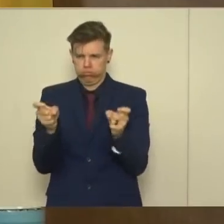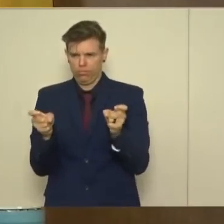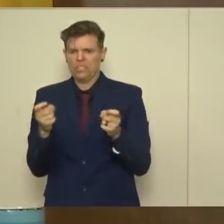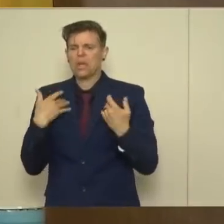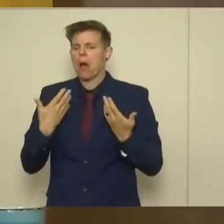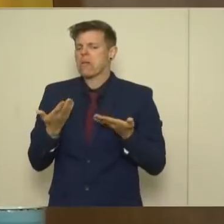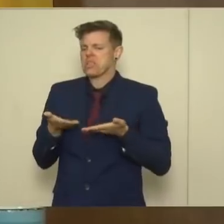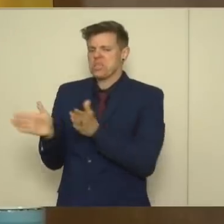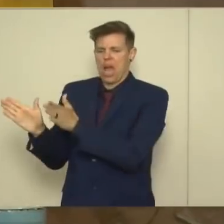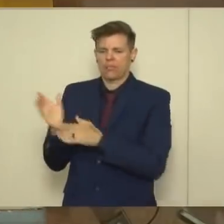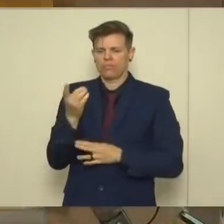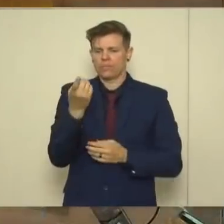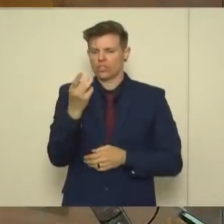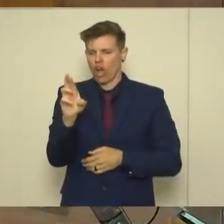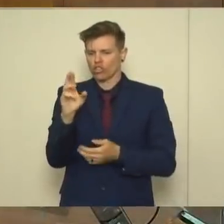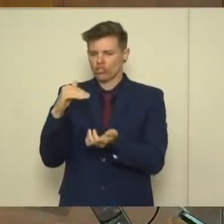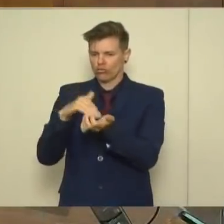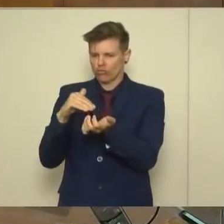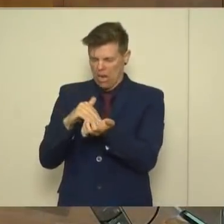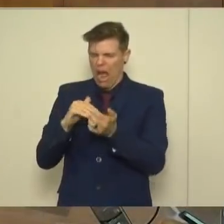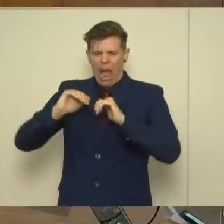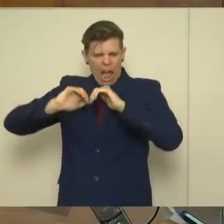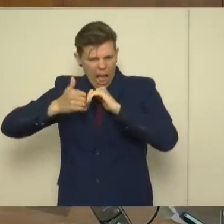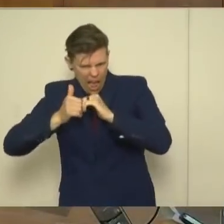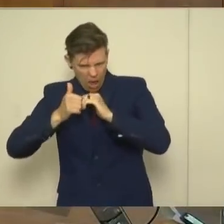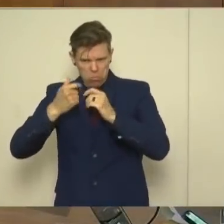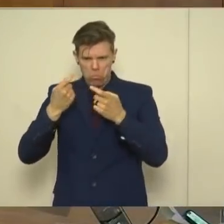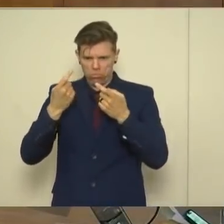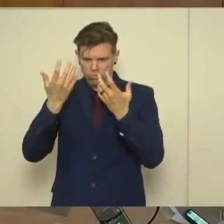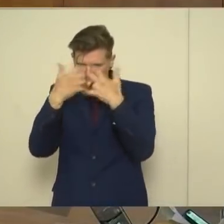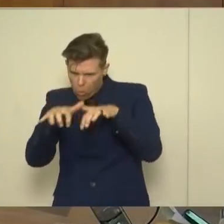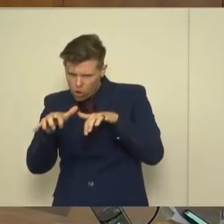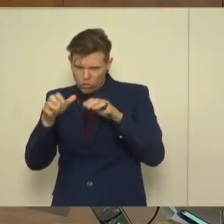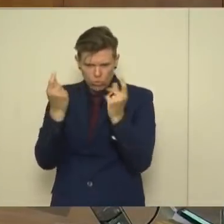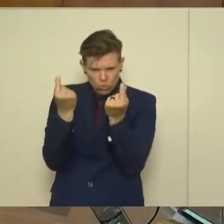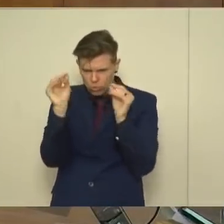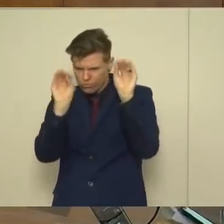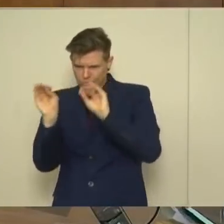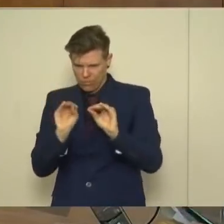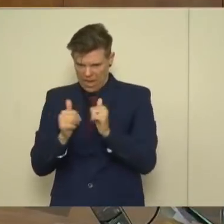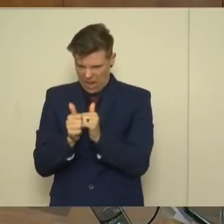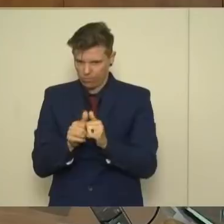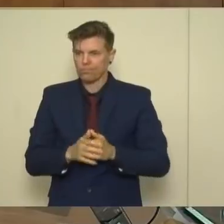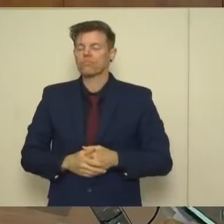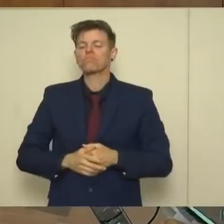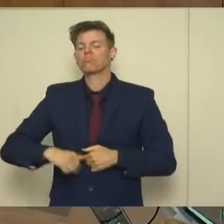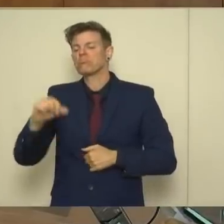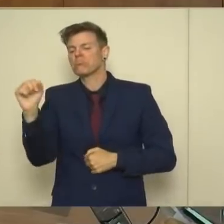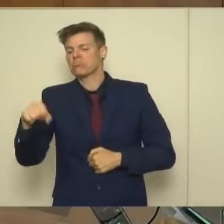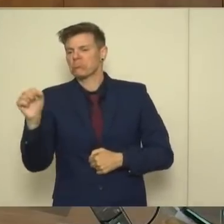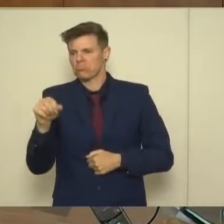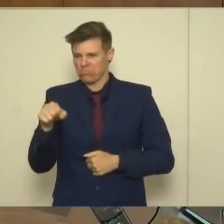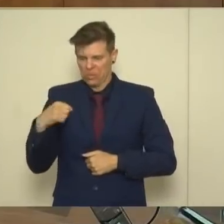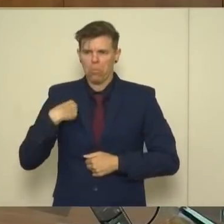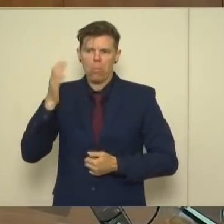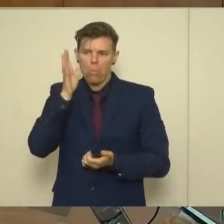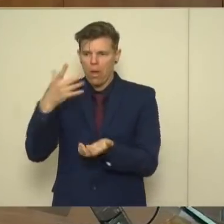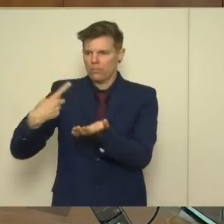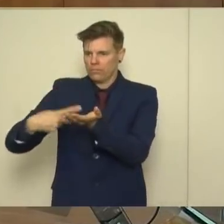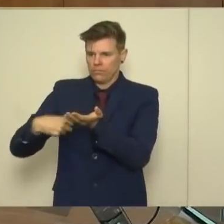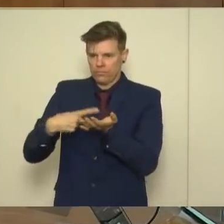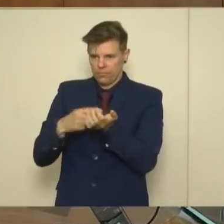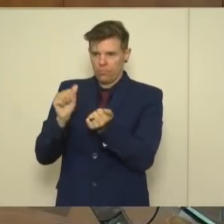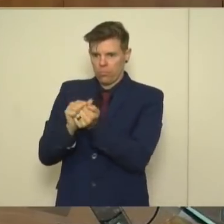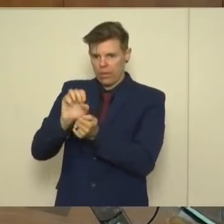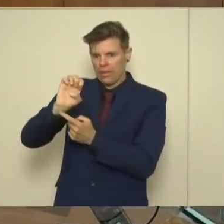we do that one more time? Yeah, the standard rule, and I'm going to check with epidemiology, and we'll get back to you, Nick, on this, is